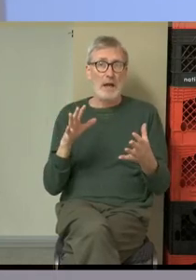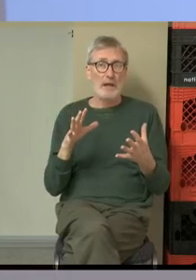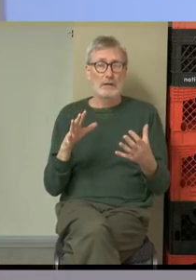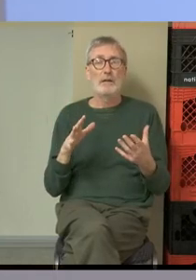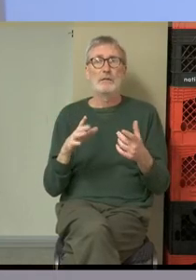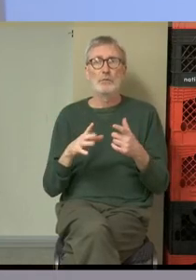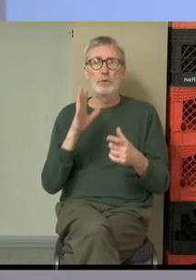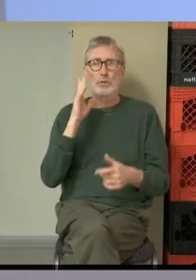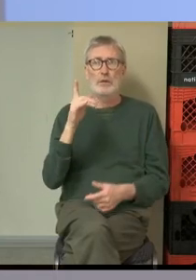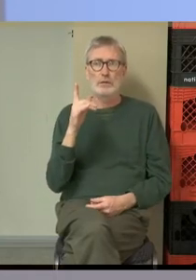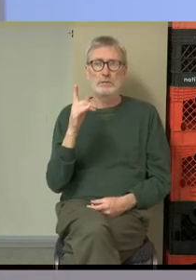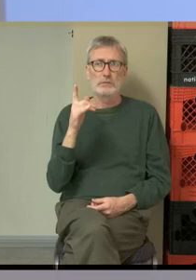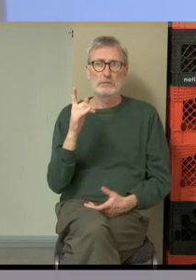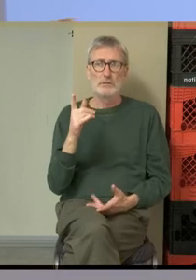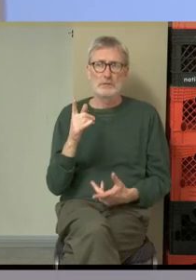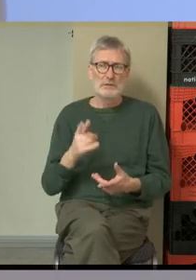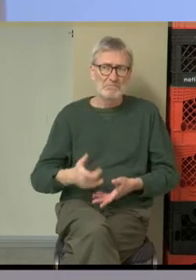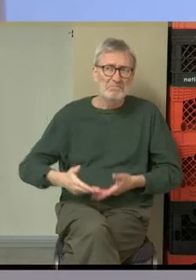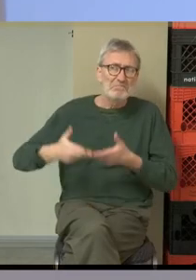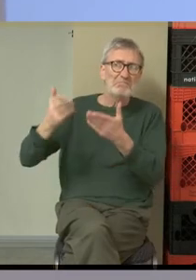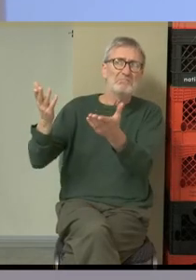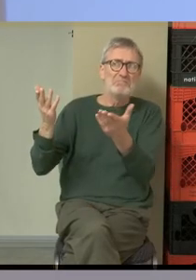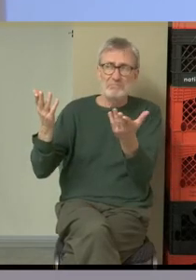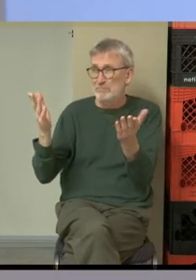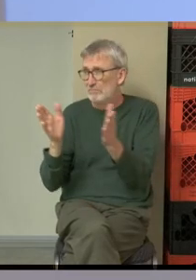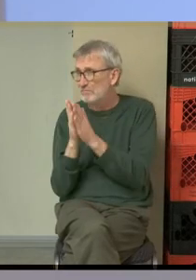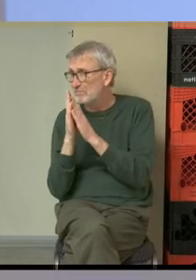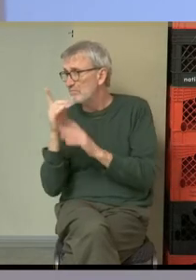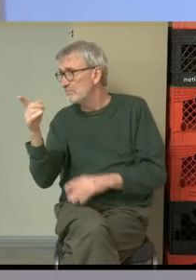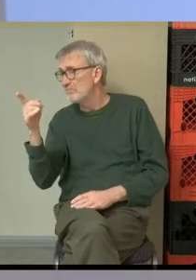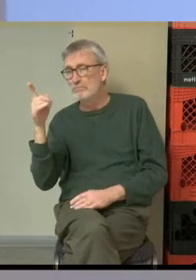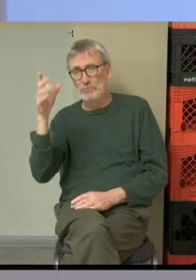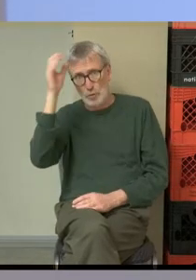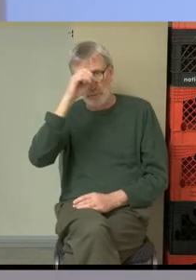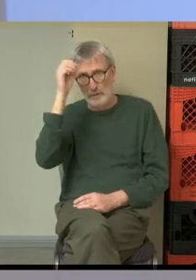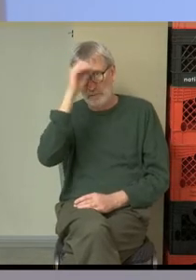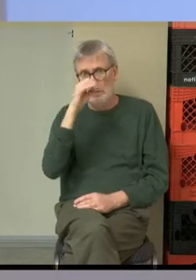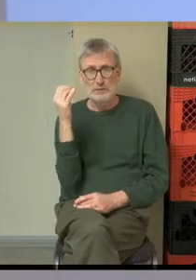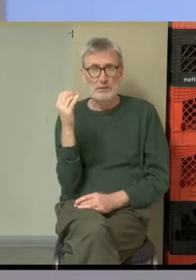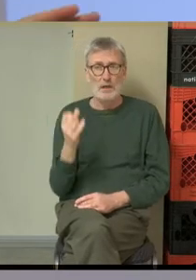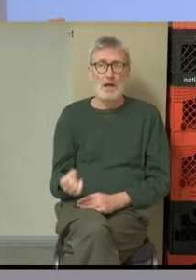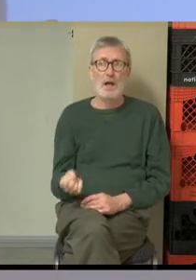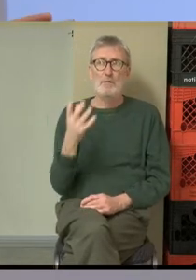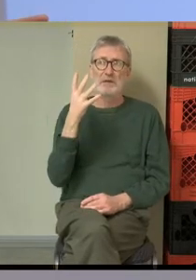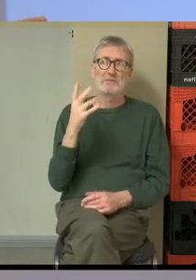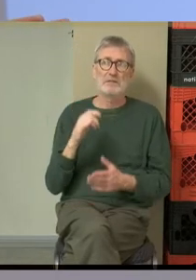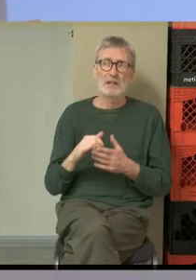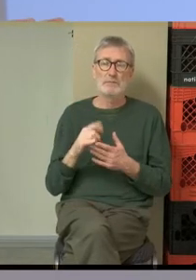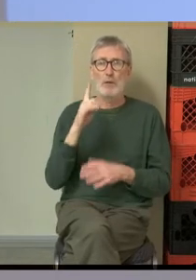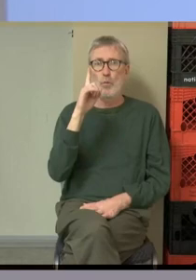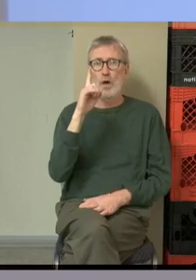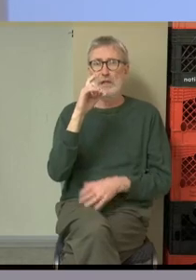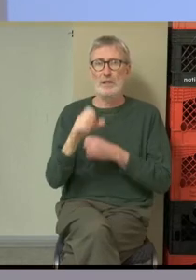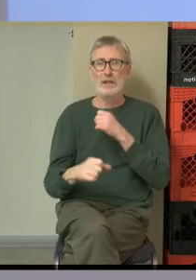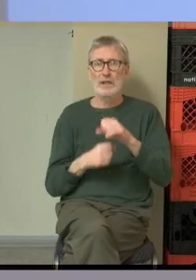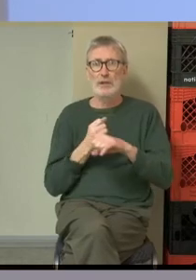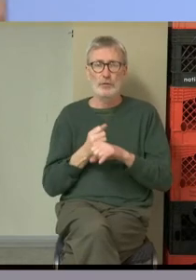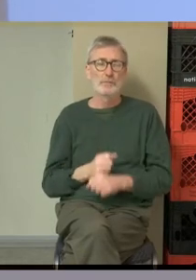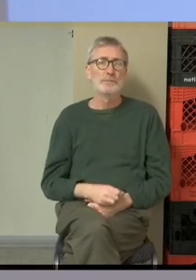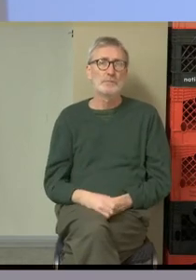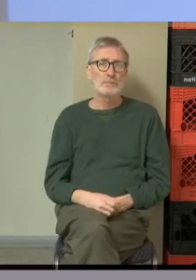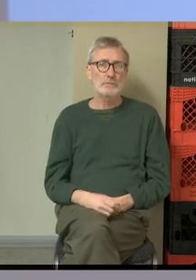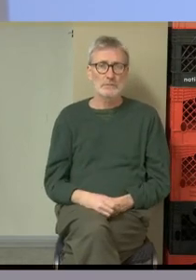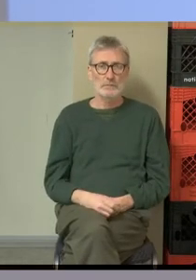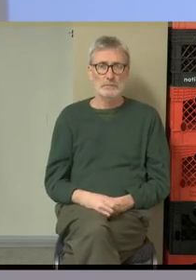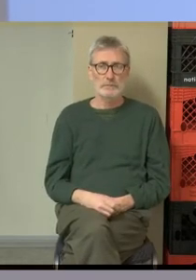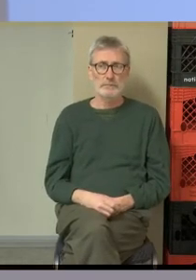out that scope of work for to bring on a designer to do construction documents. That usually takes about a year to complete,